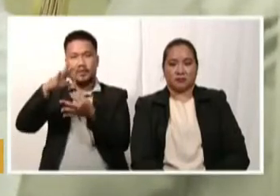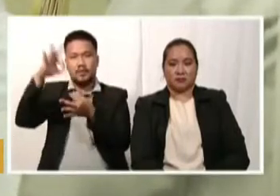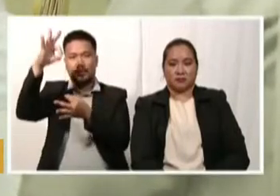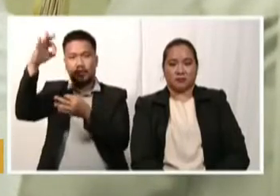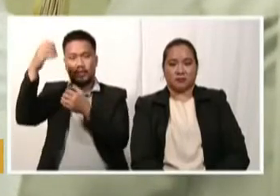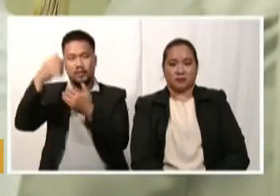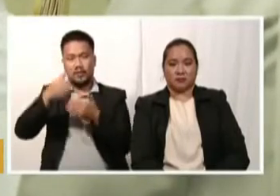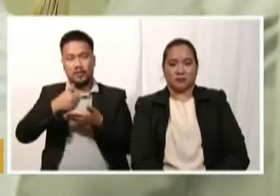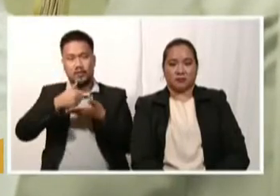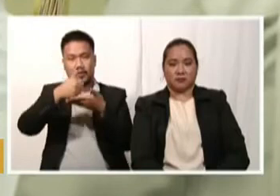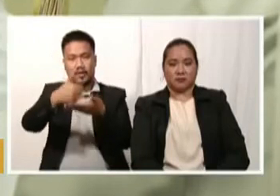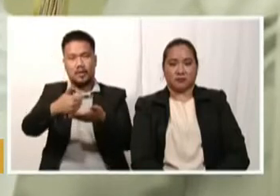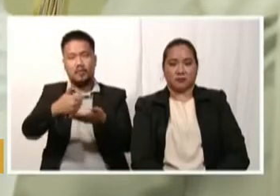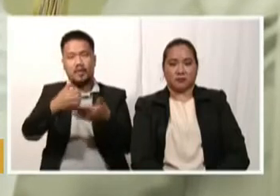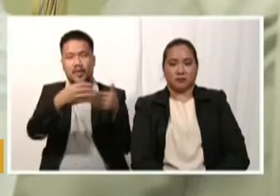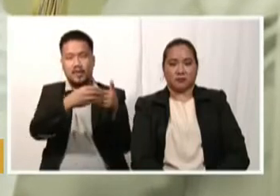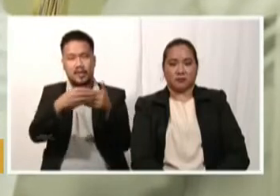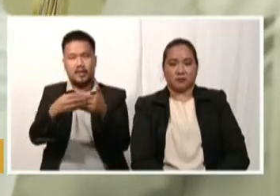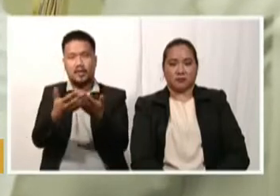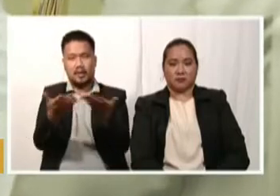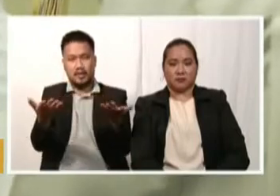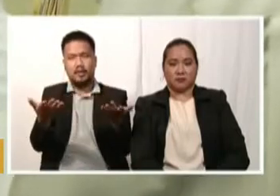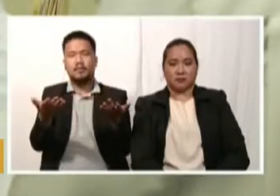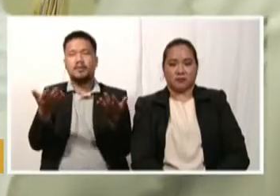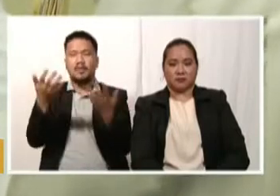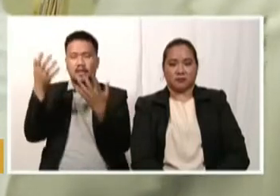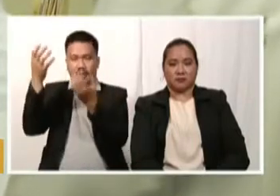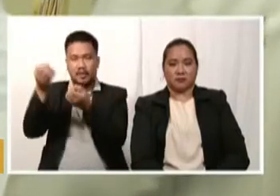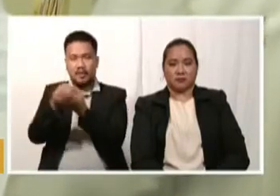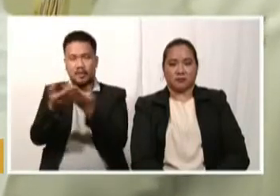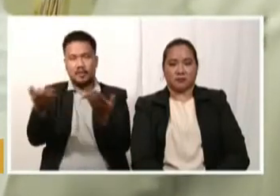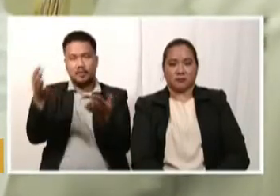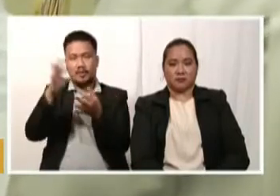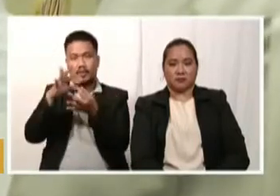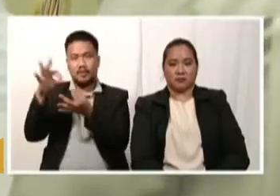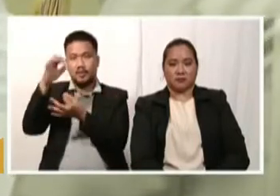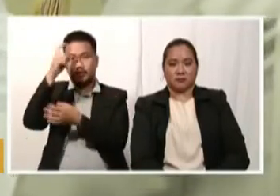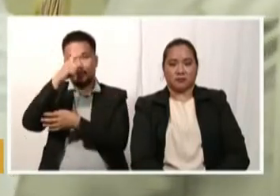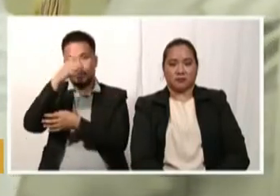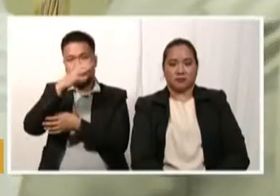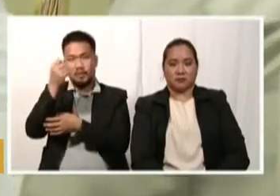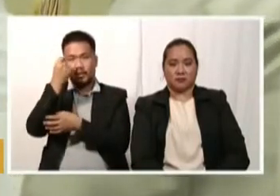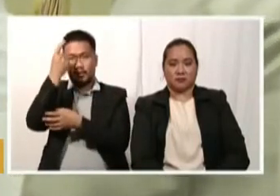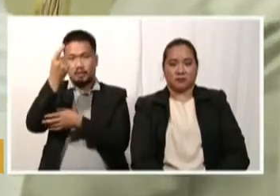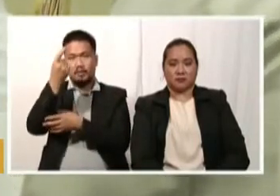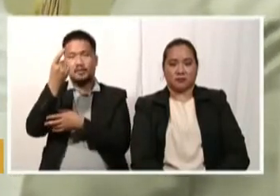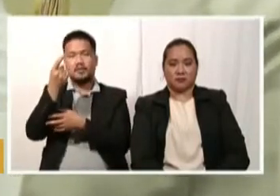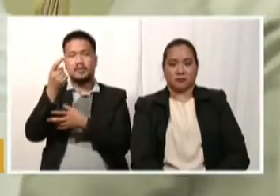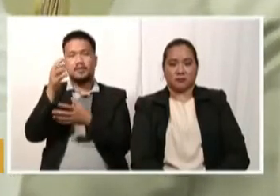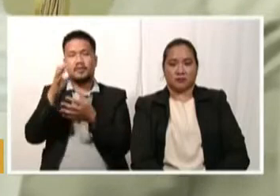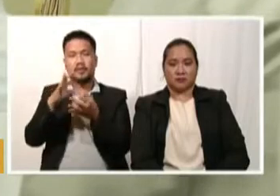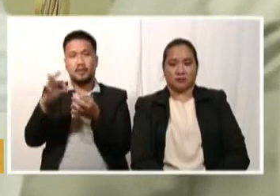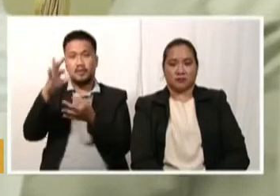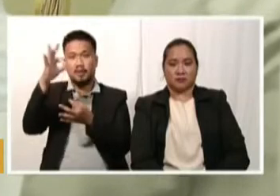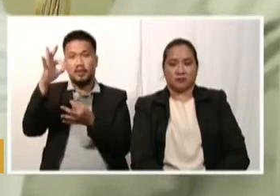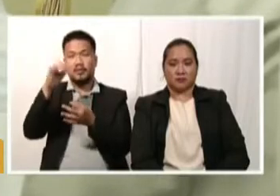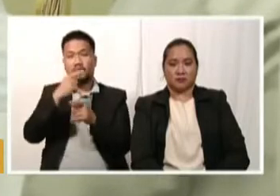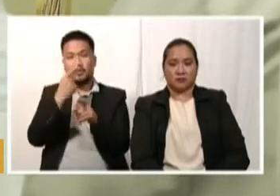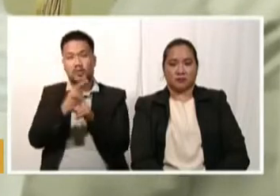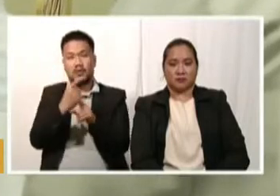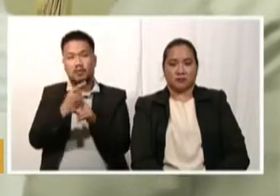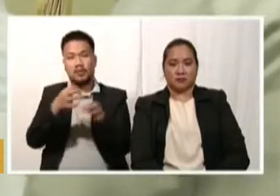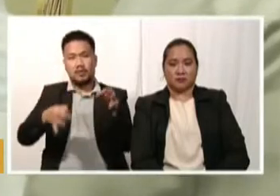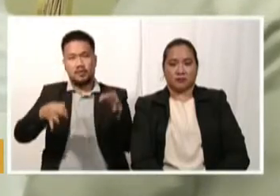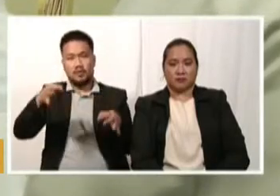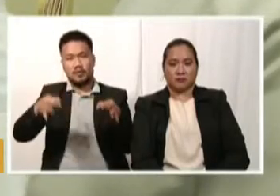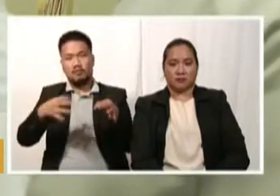and guide. Give them the spirit of wisdom and understanding, the spirit of right judgment and